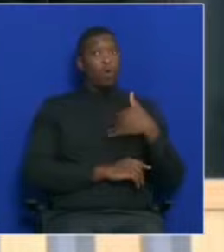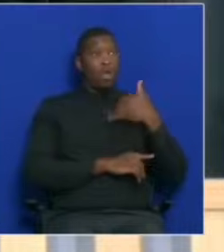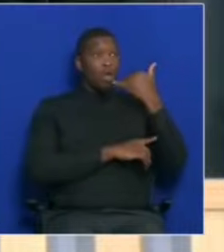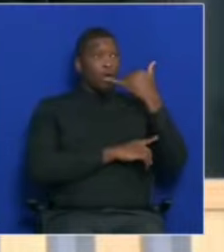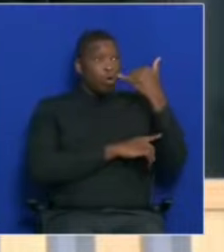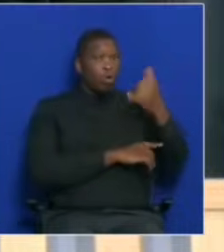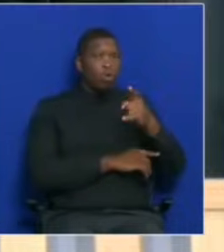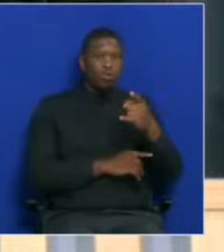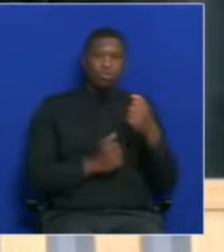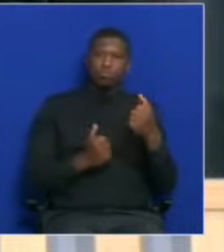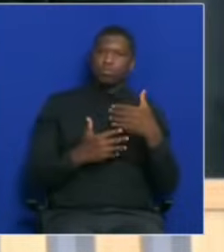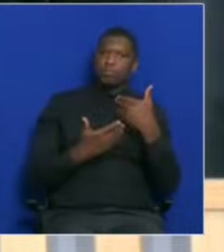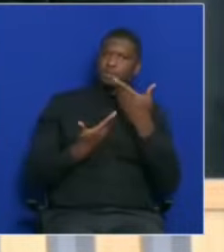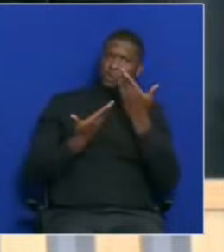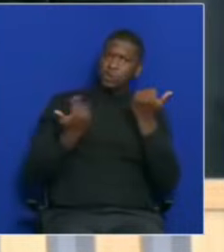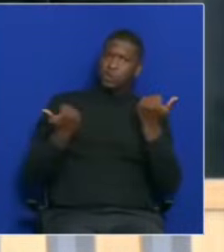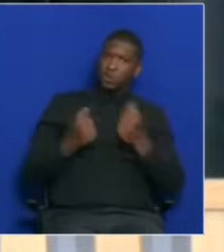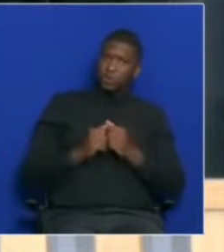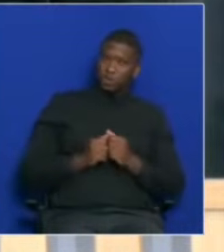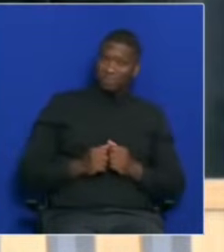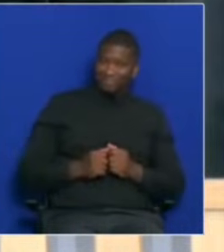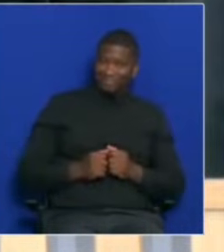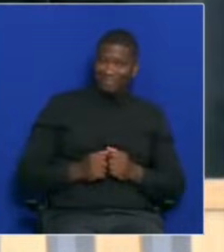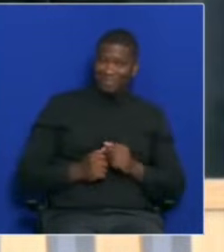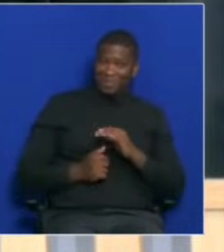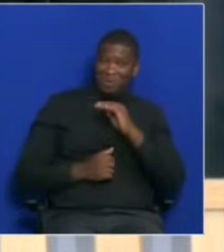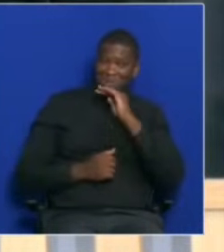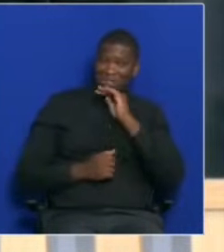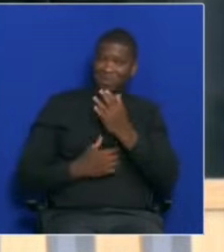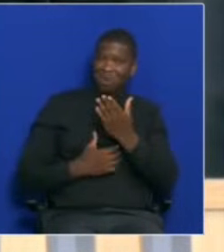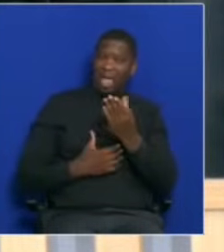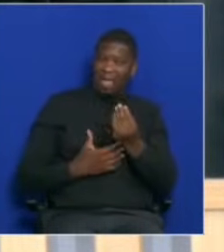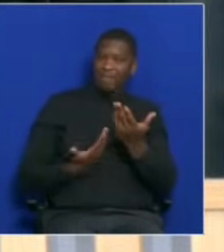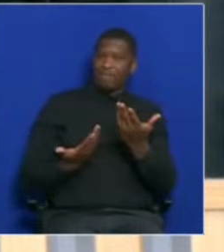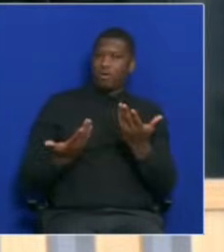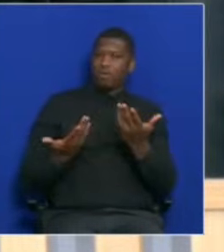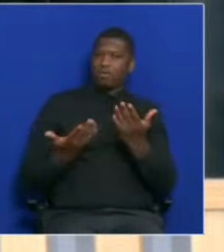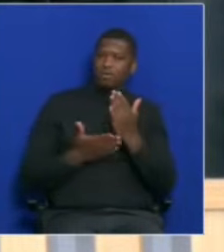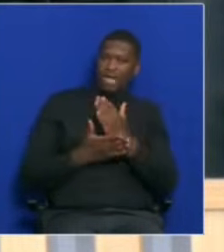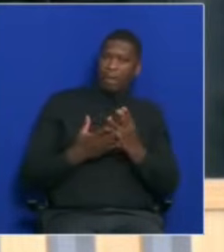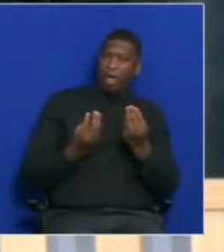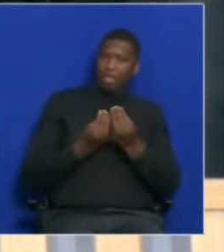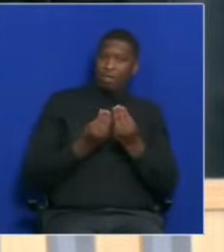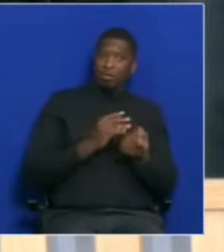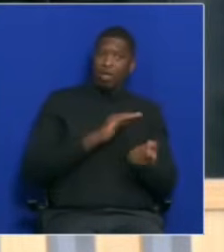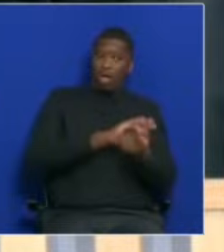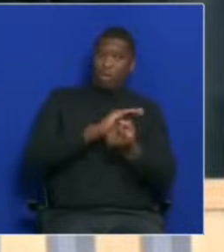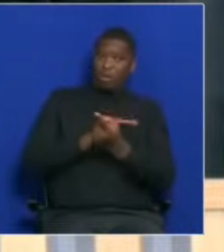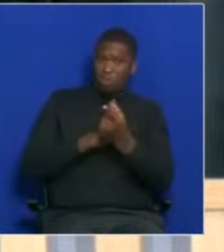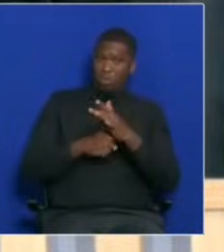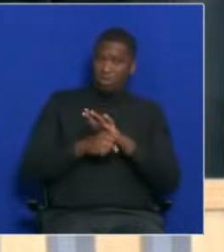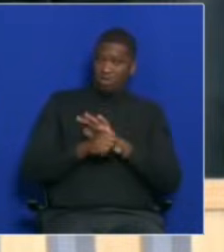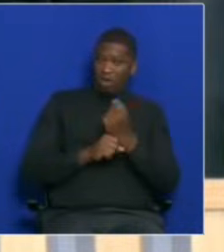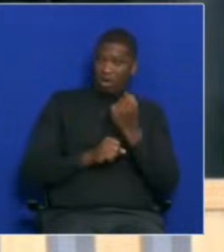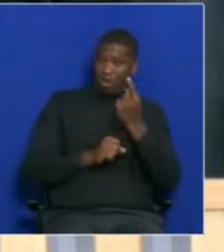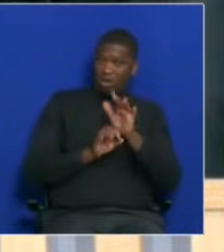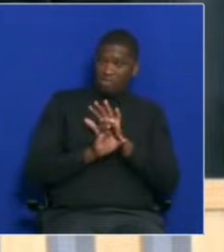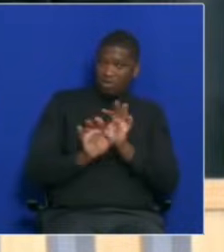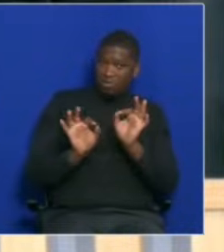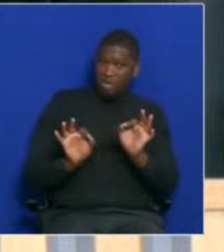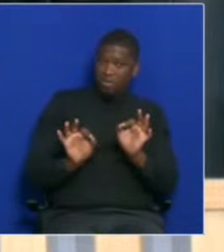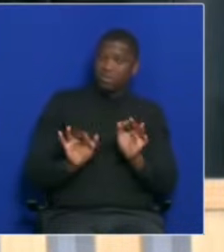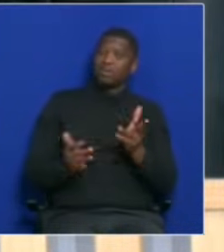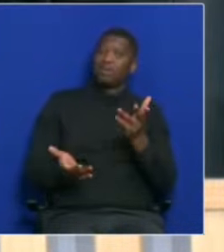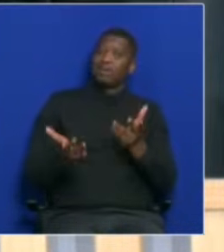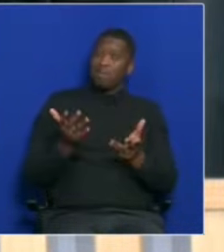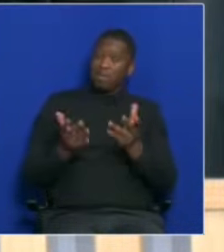So you do have an idea of what's happening, but maybe in fact the reset